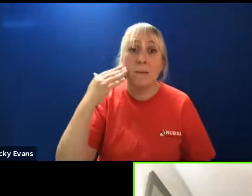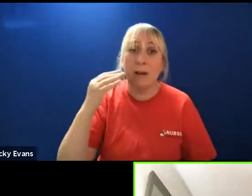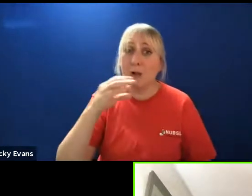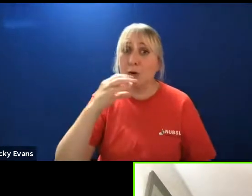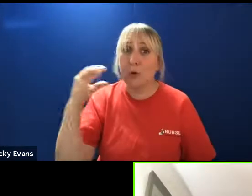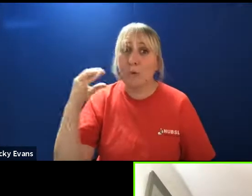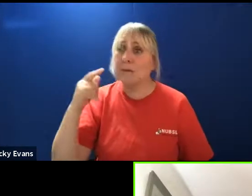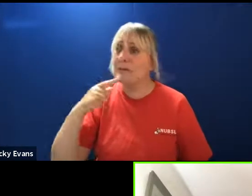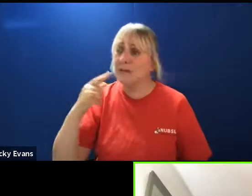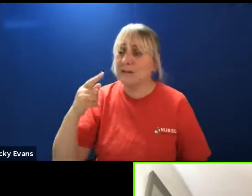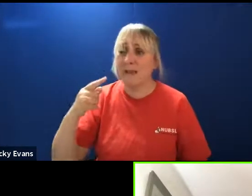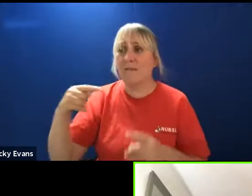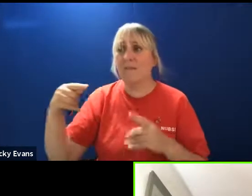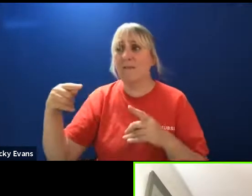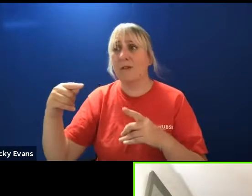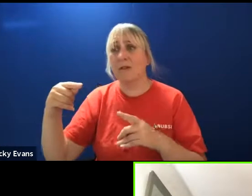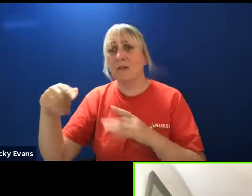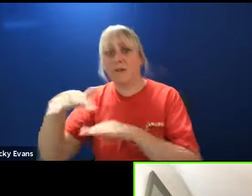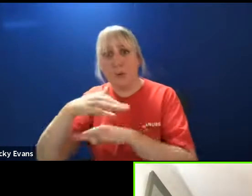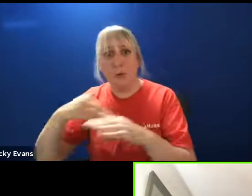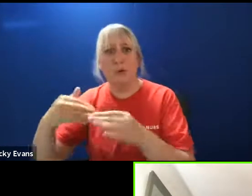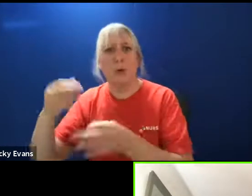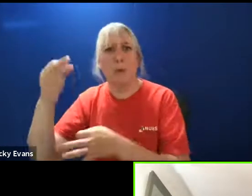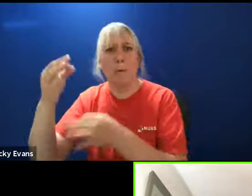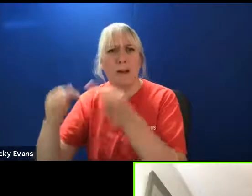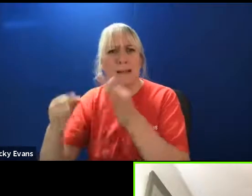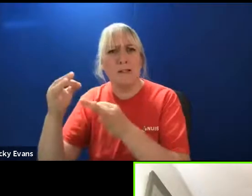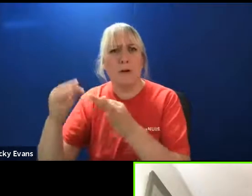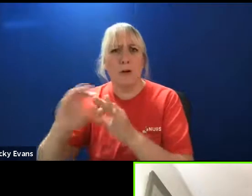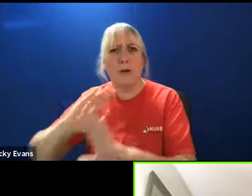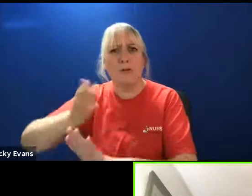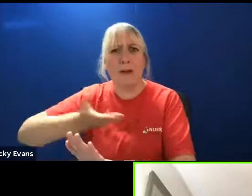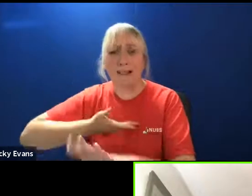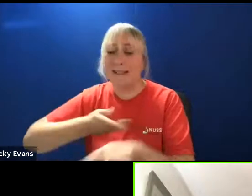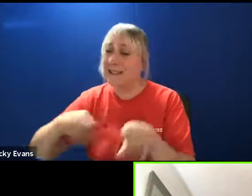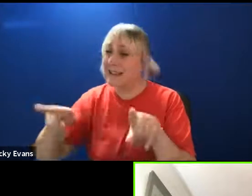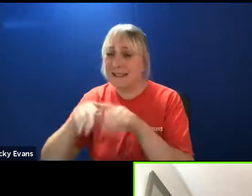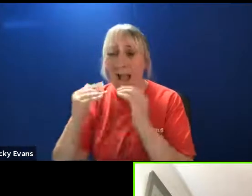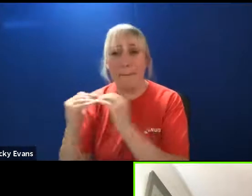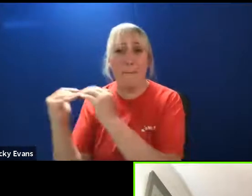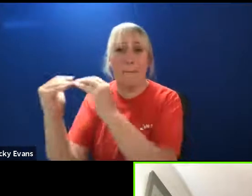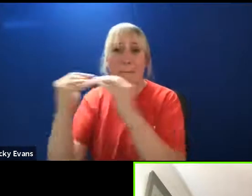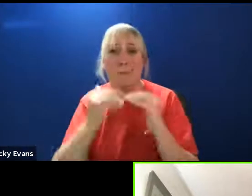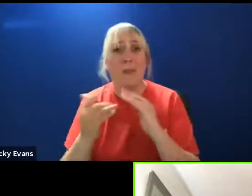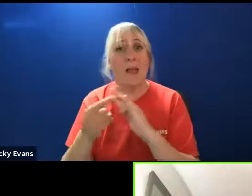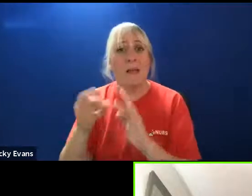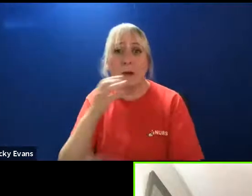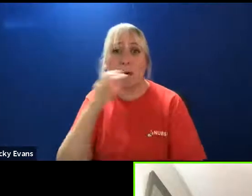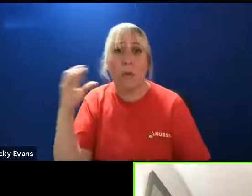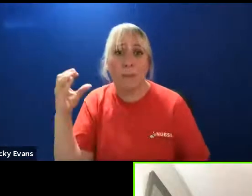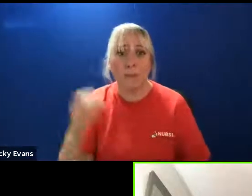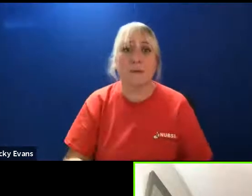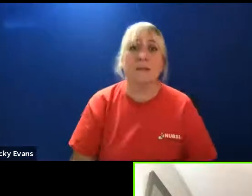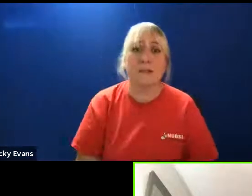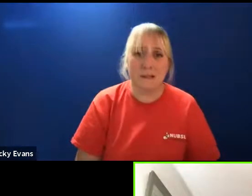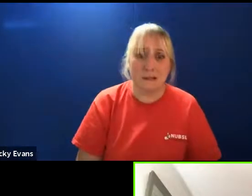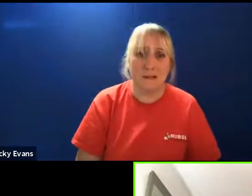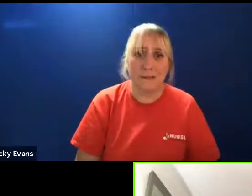and social rights and opportunities the same as all Cubans, bearing arms in Cuba. In other